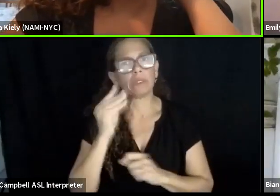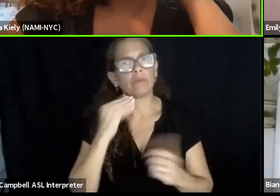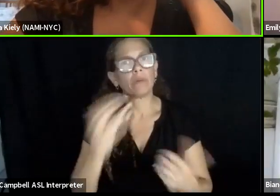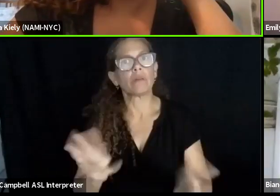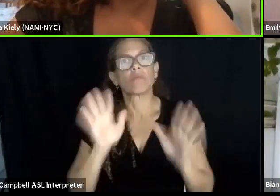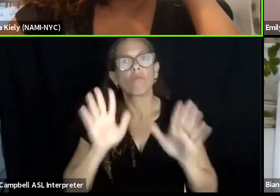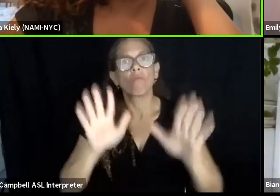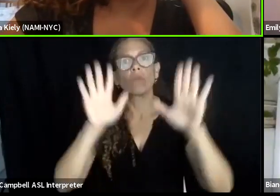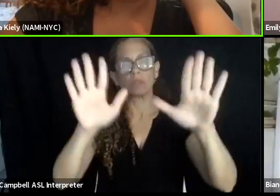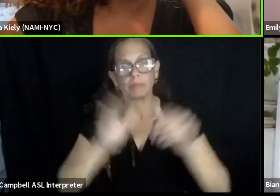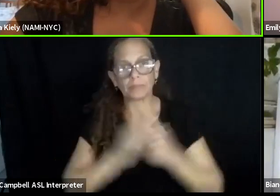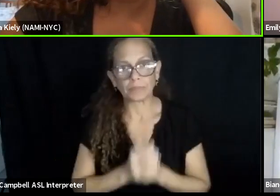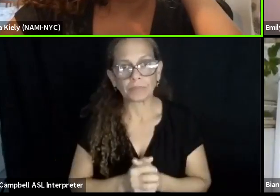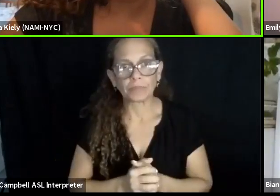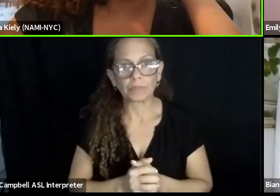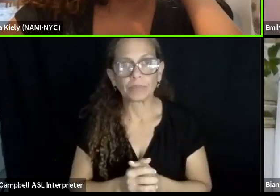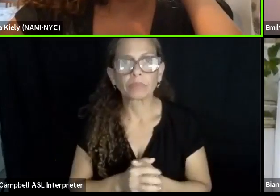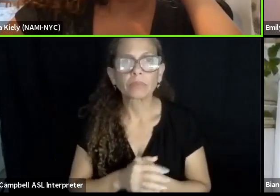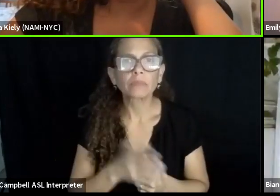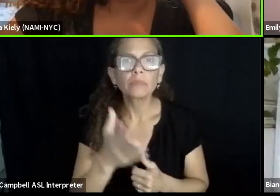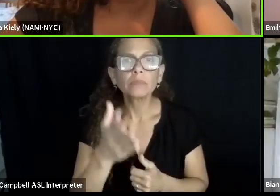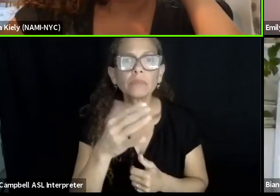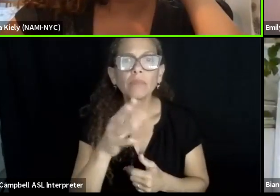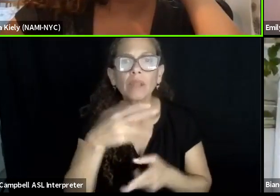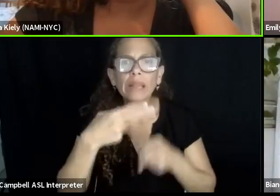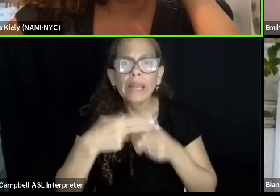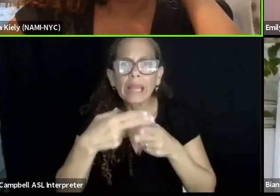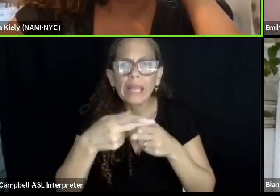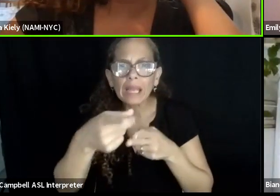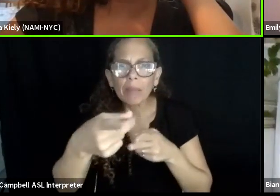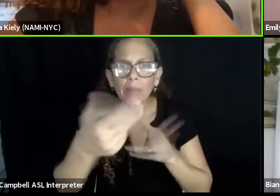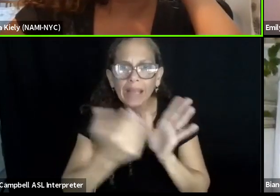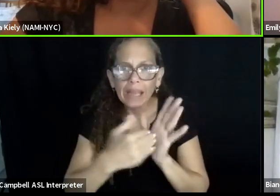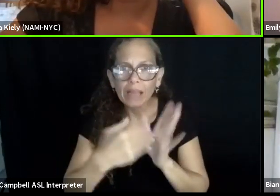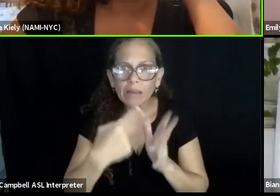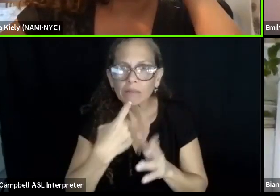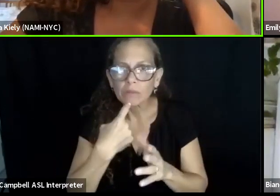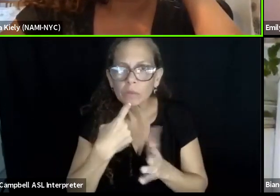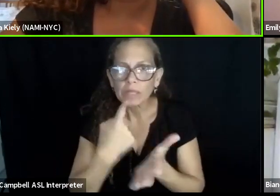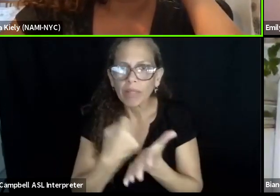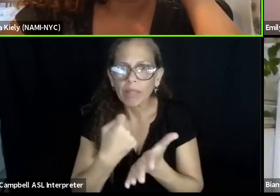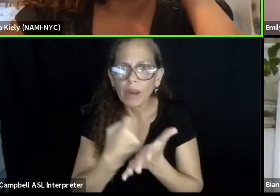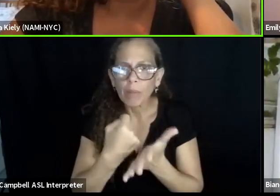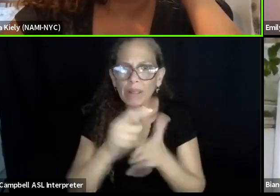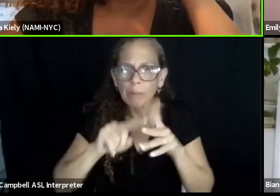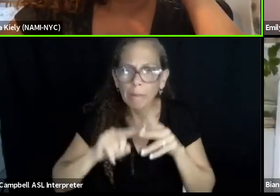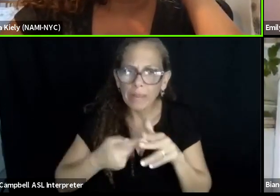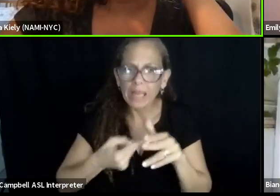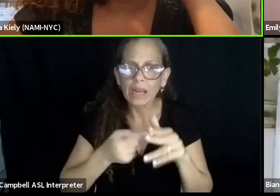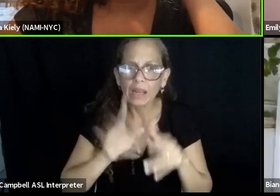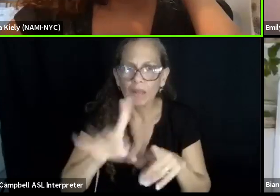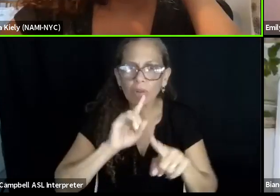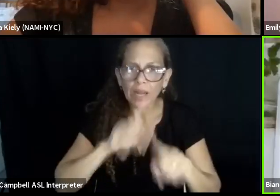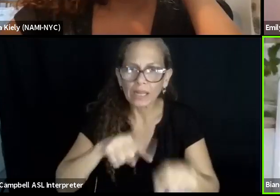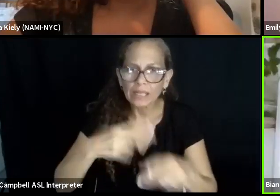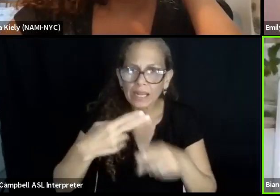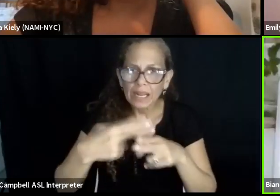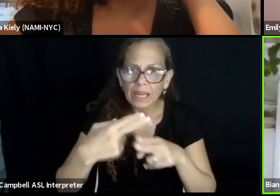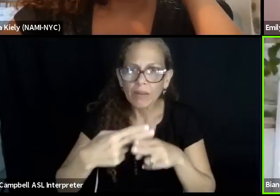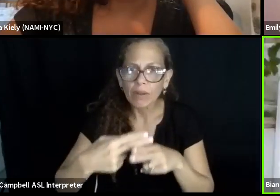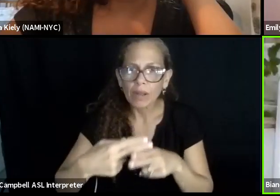Dr. Nguyen, can you repeat the name of the therapy that you had said at the beginning of your answer? Sure,